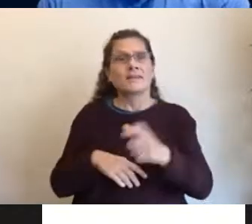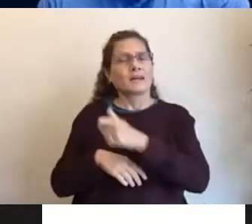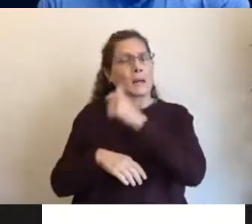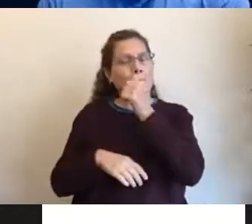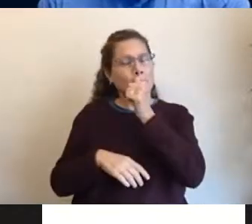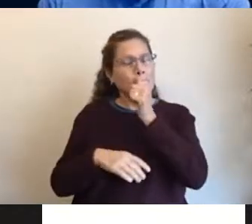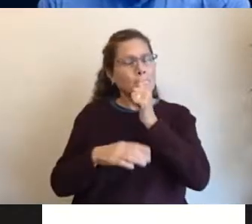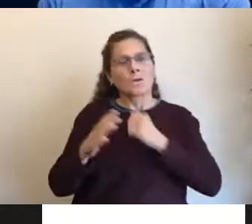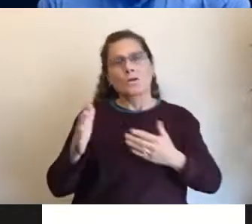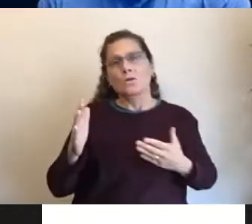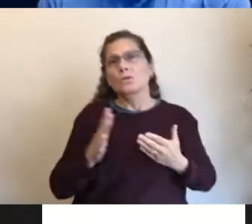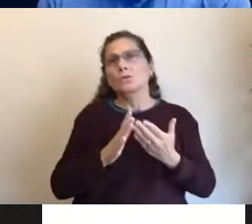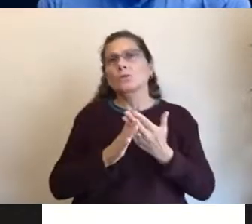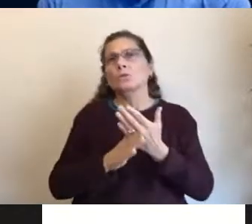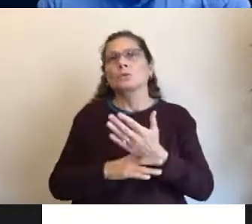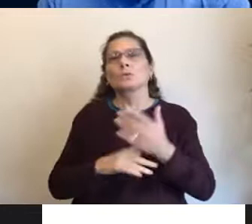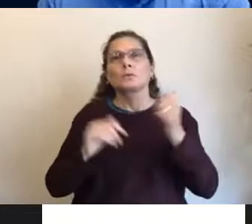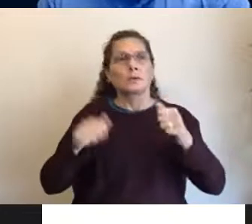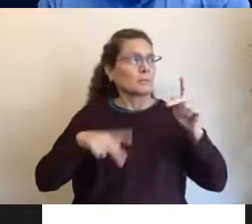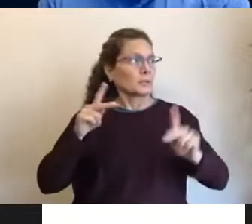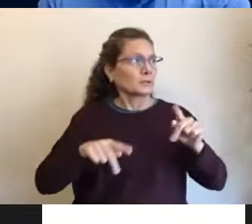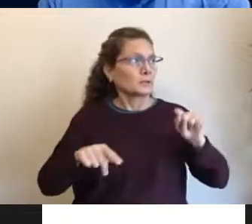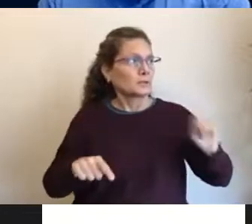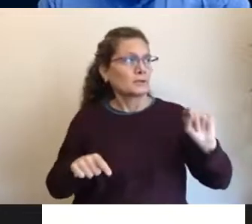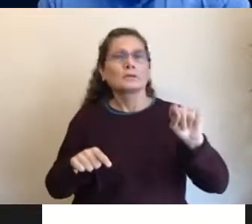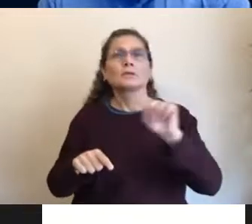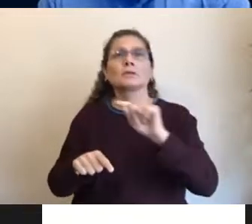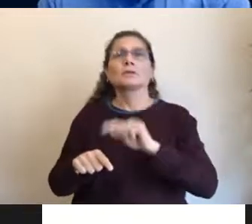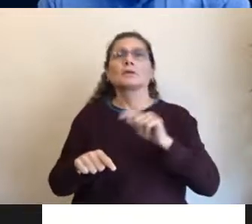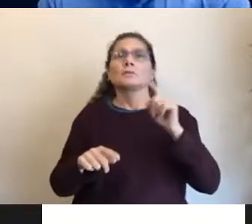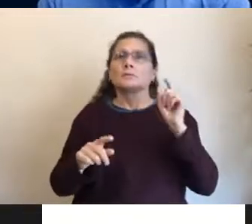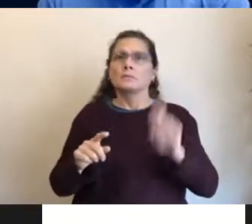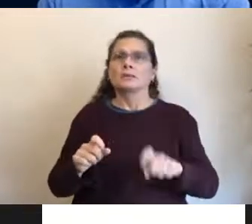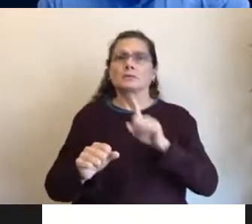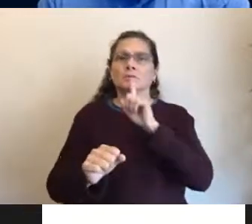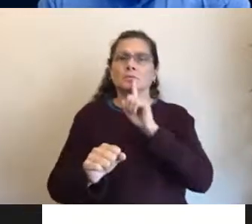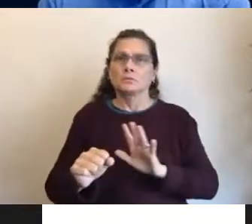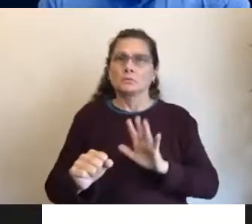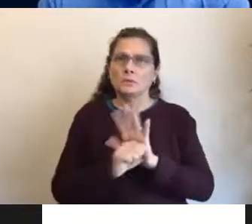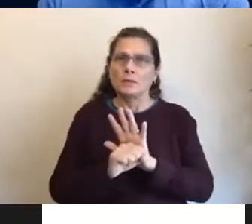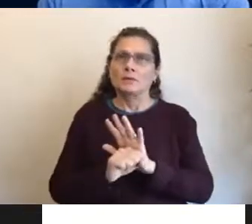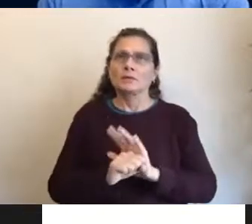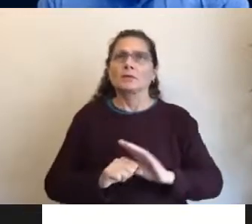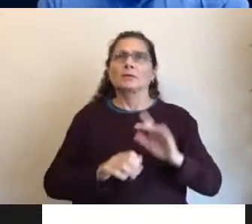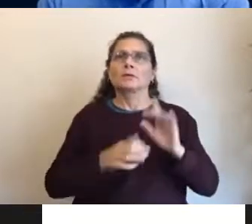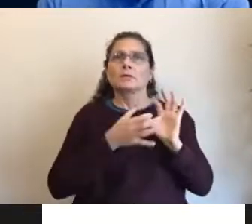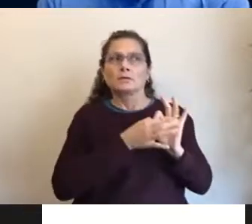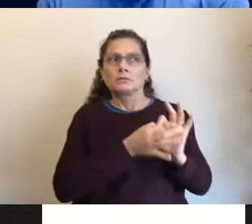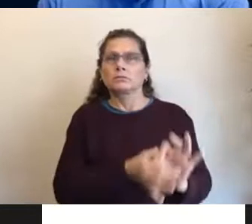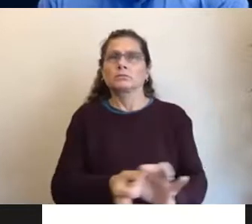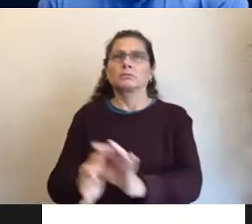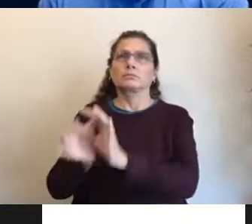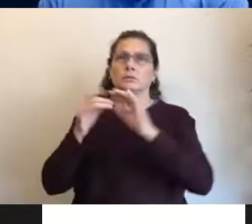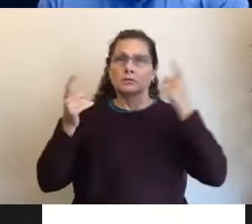I think the you know, mentality of how vigilant we are, how careful we are with events is going to have to stay in